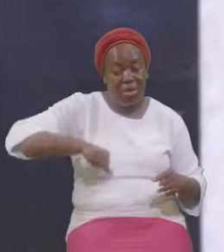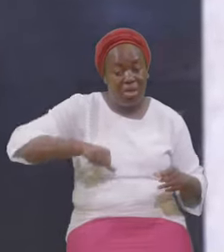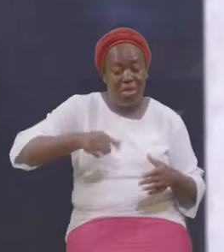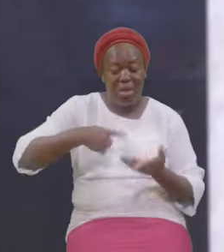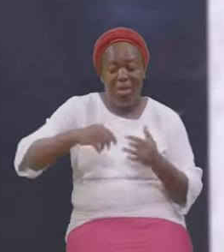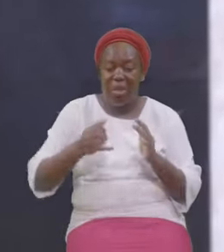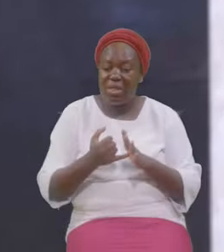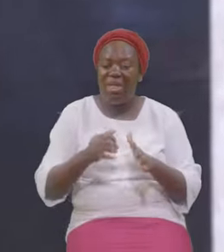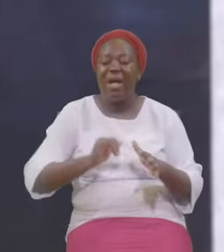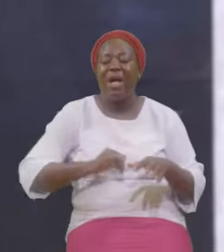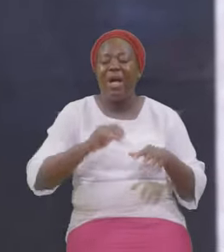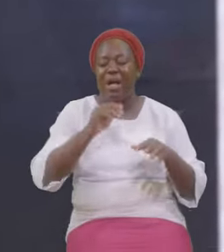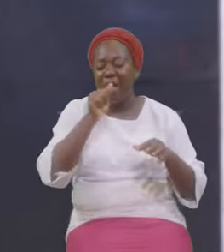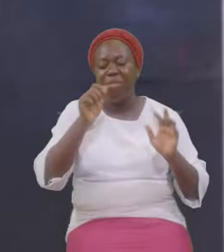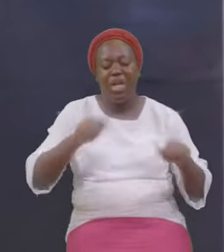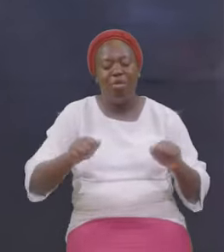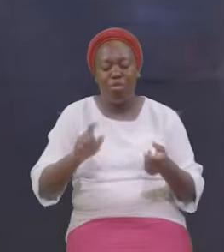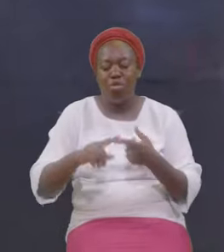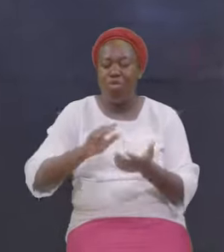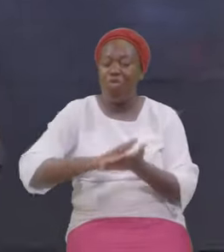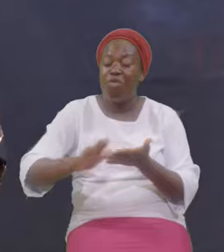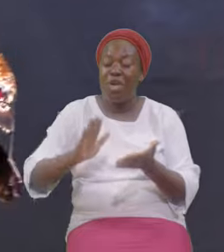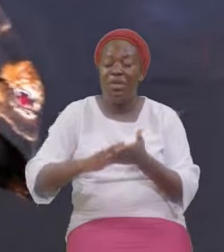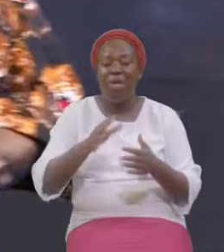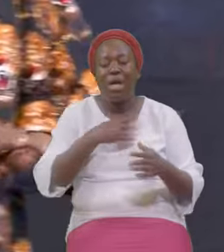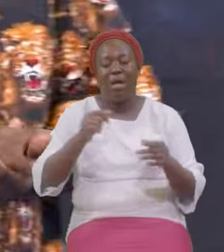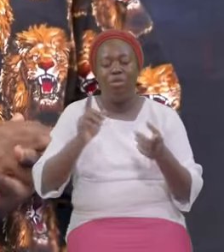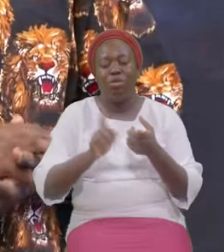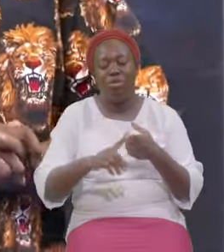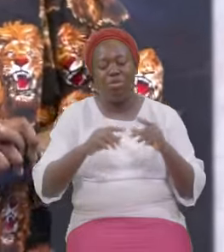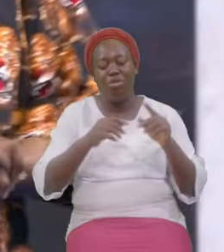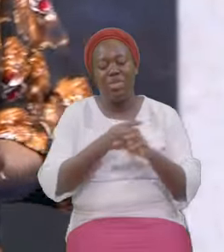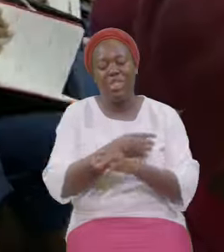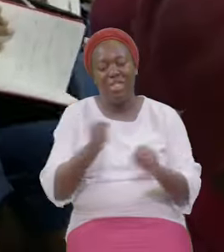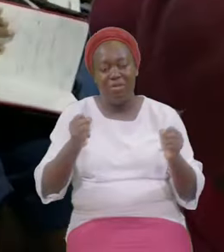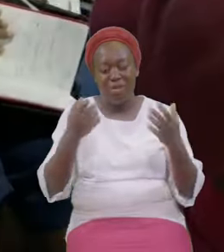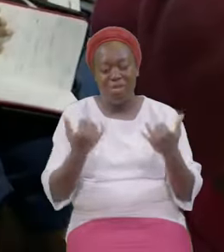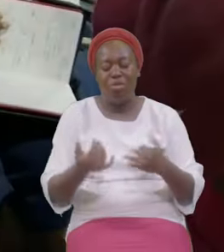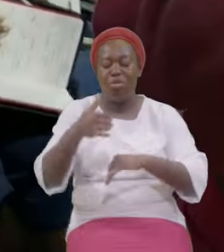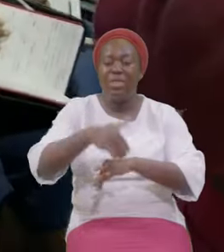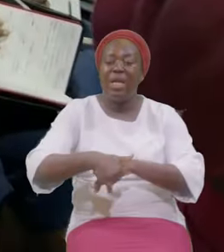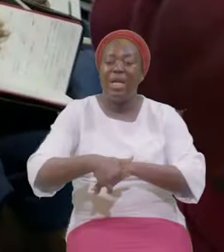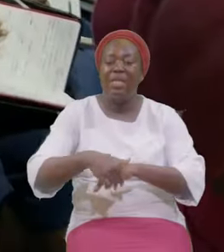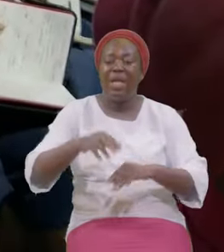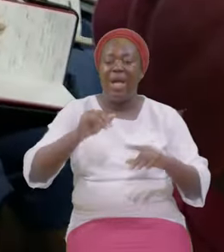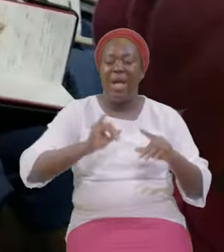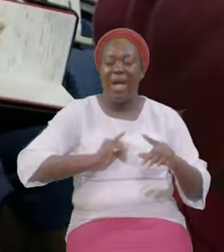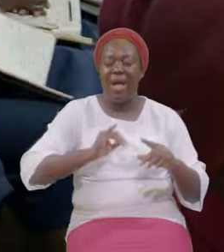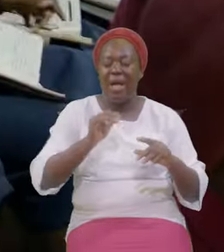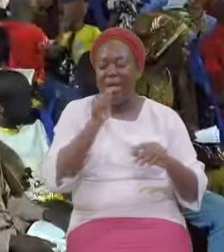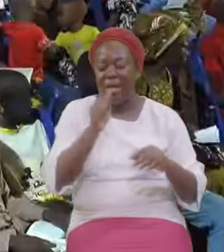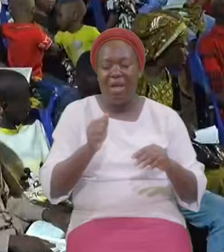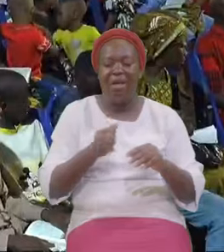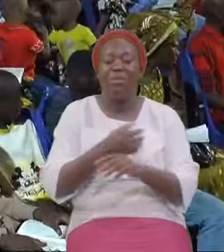to forgive and to save. Tonight, I am saved. Save for yourself.